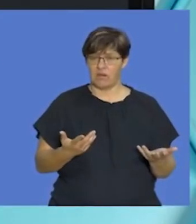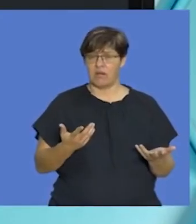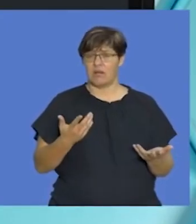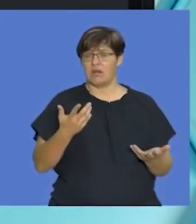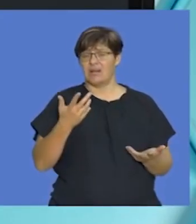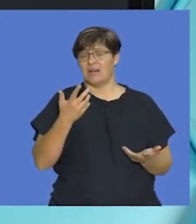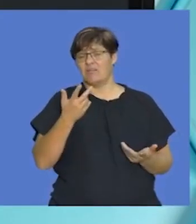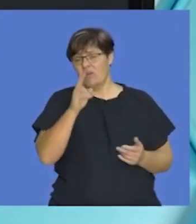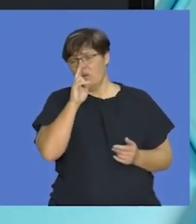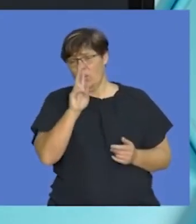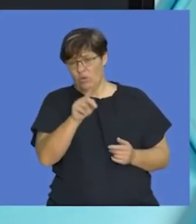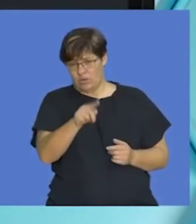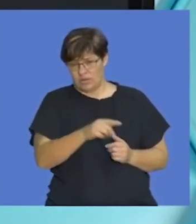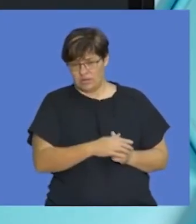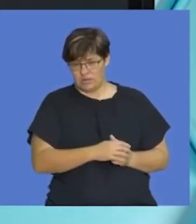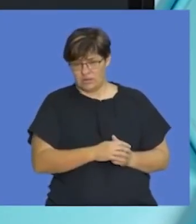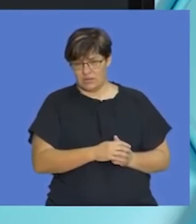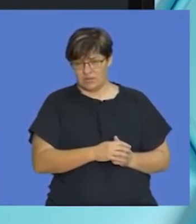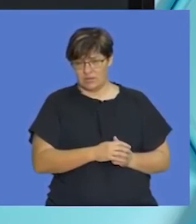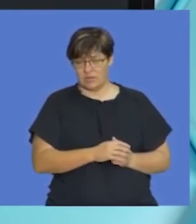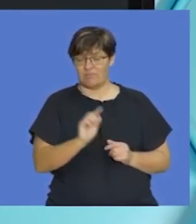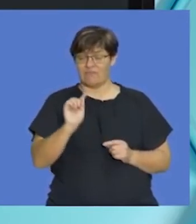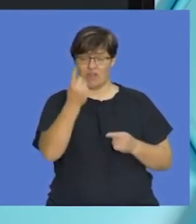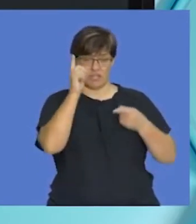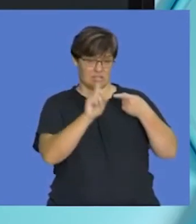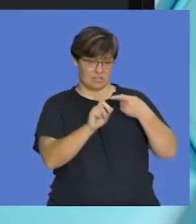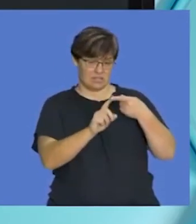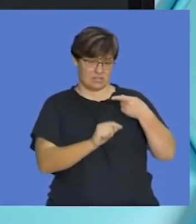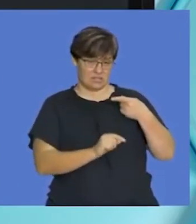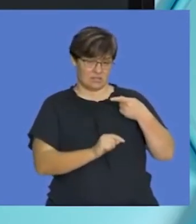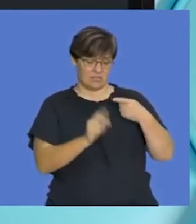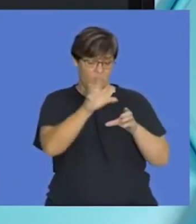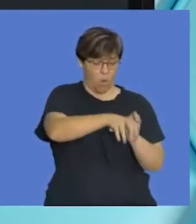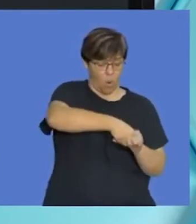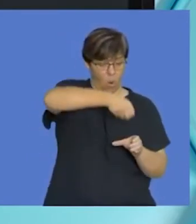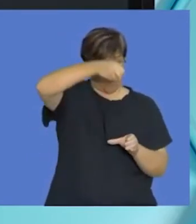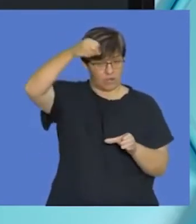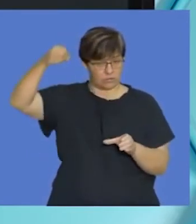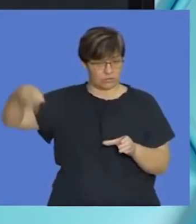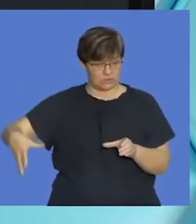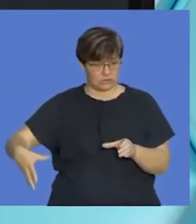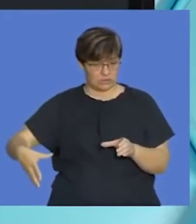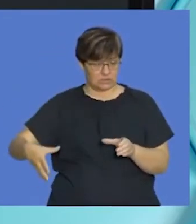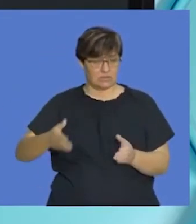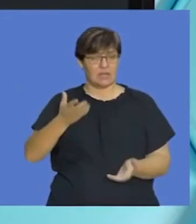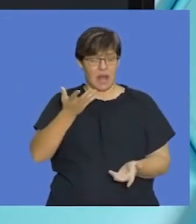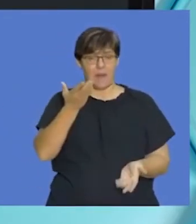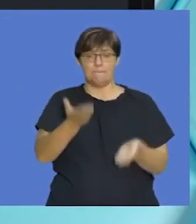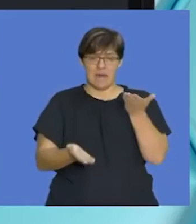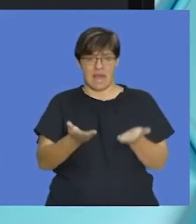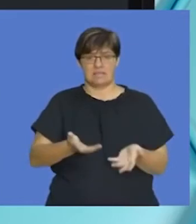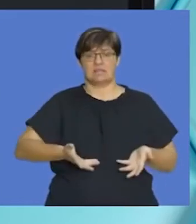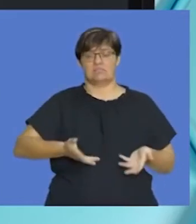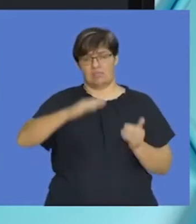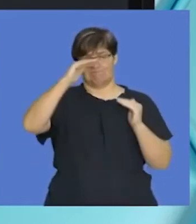we look at this, first of all, we've taken stuff out of the toy box. Mass is smaller. That